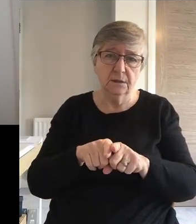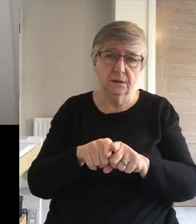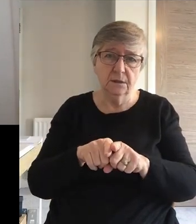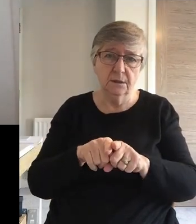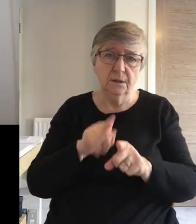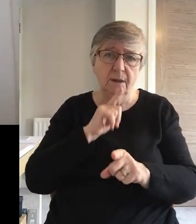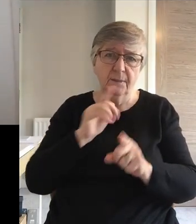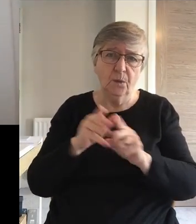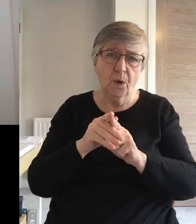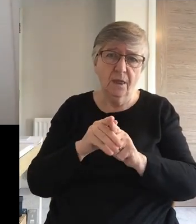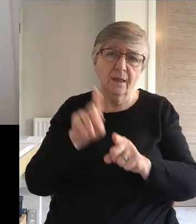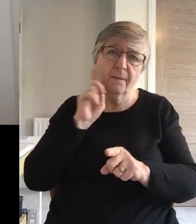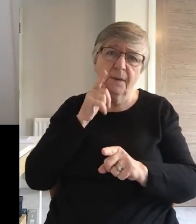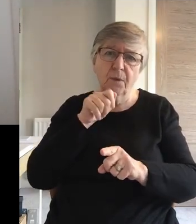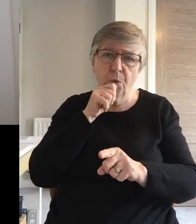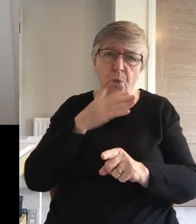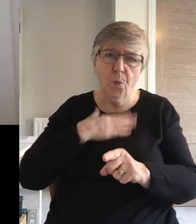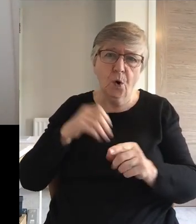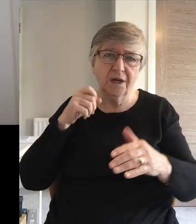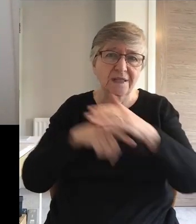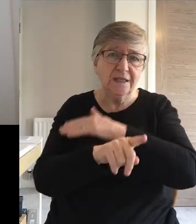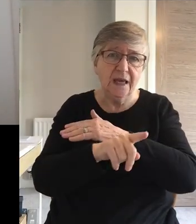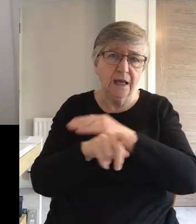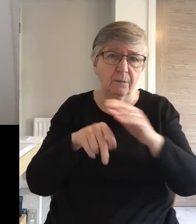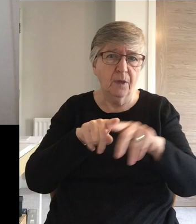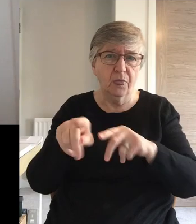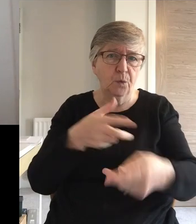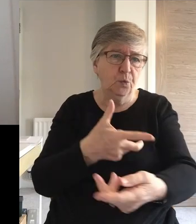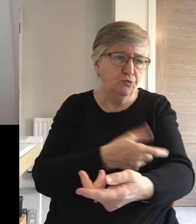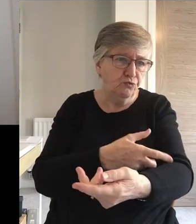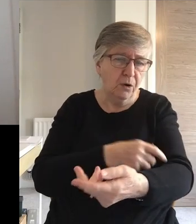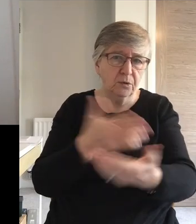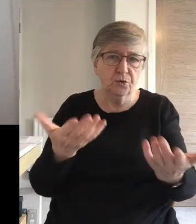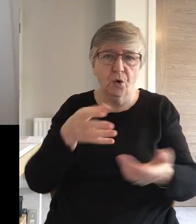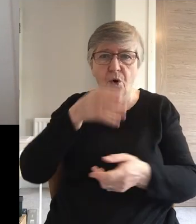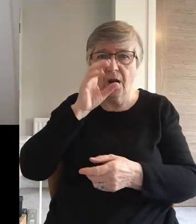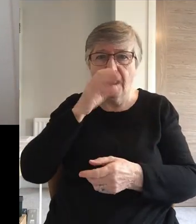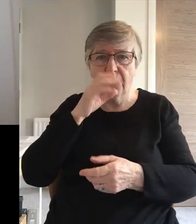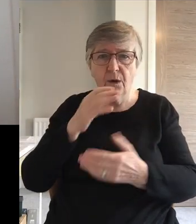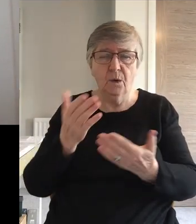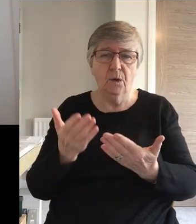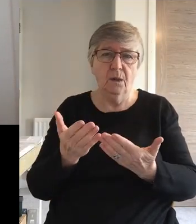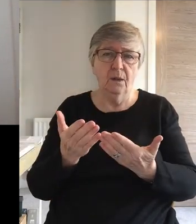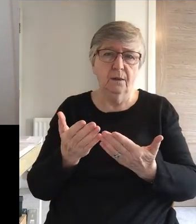seek escape in substance abuse, be it drugs or alcohol.